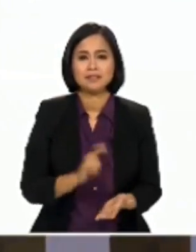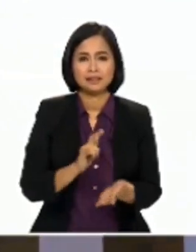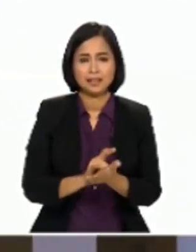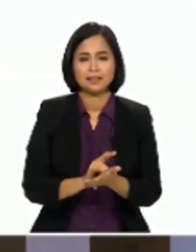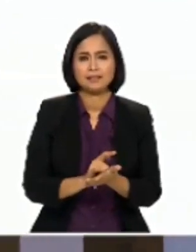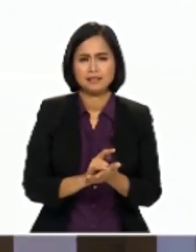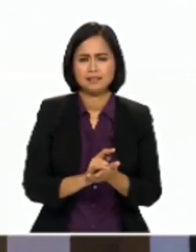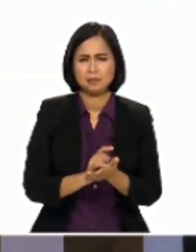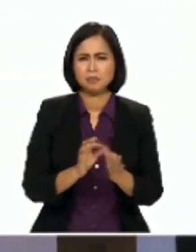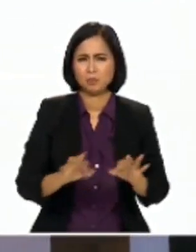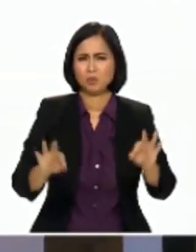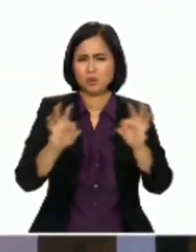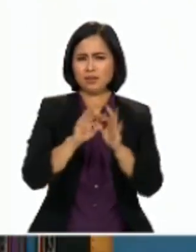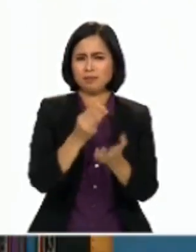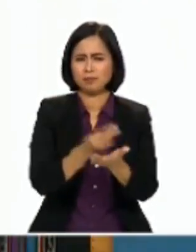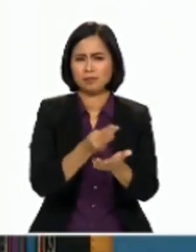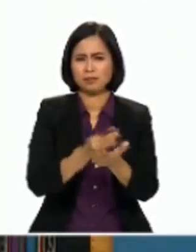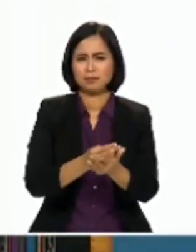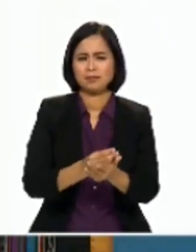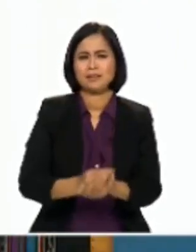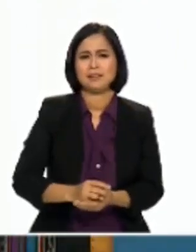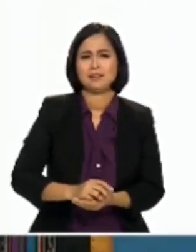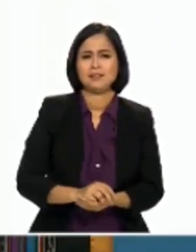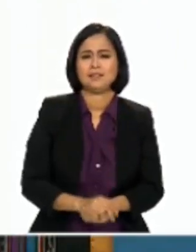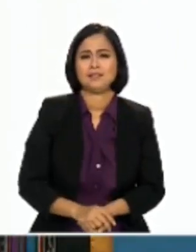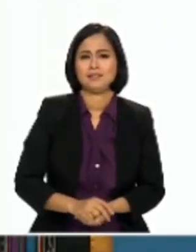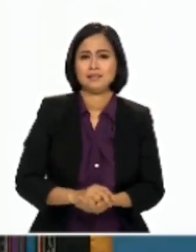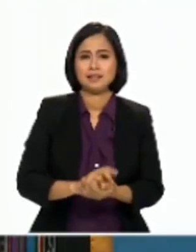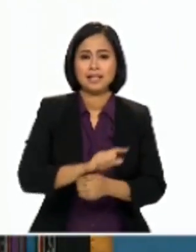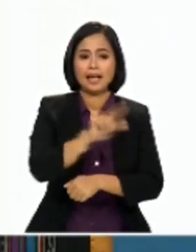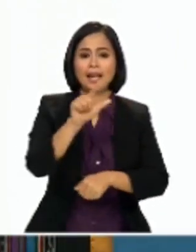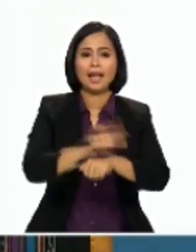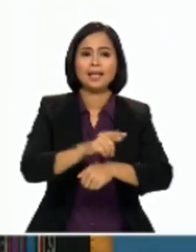money. Land bank should go back to land.